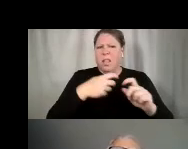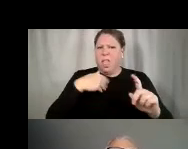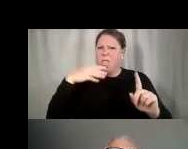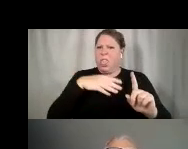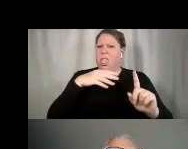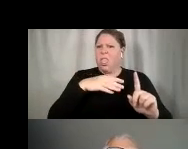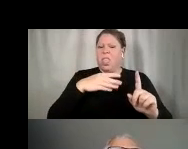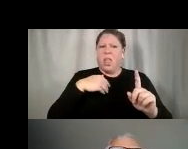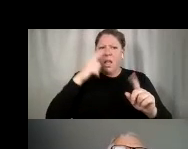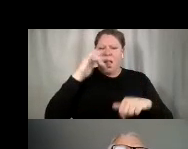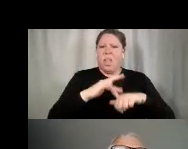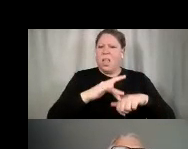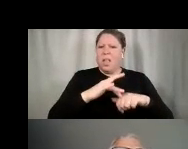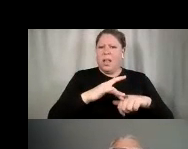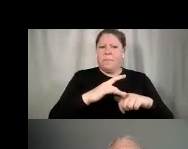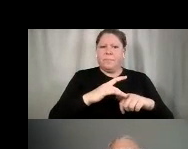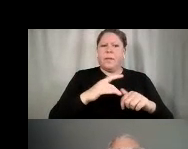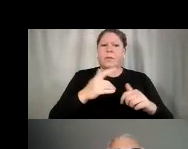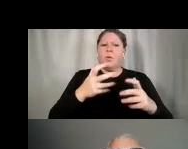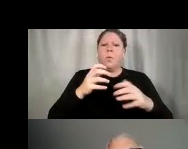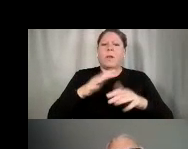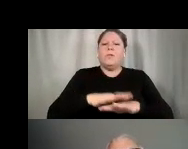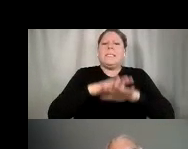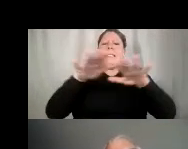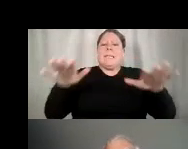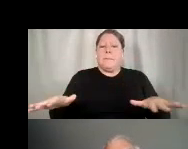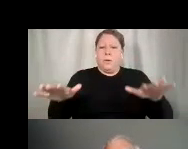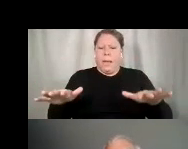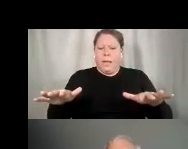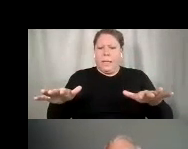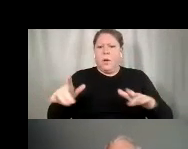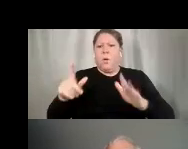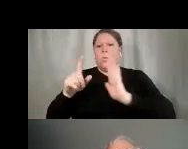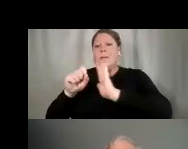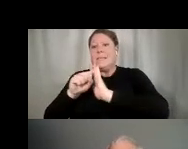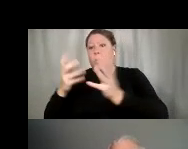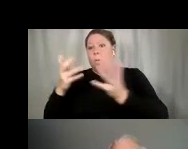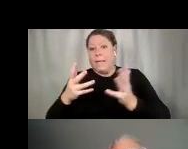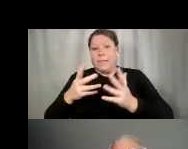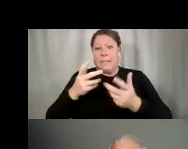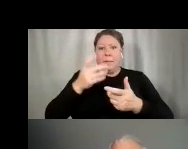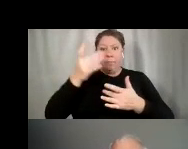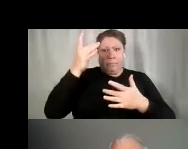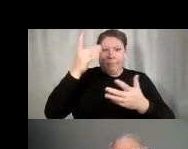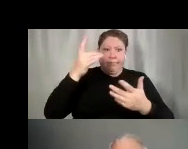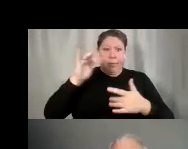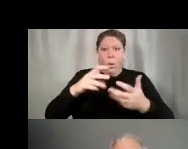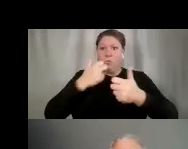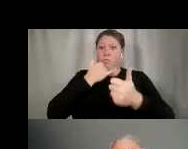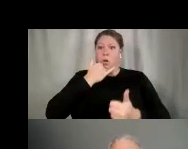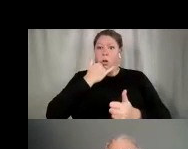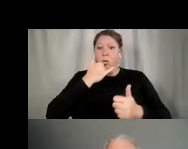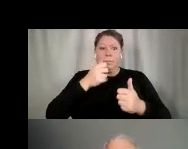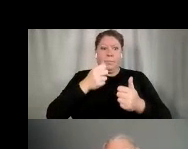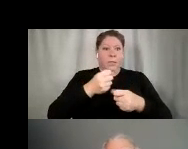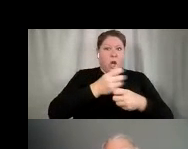of separate symptom from the cause. And so so if we start to focus on what's wrong with an idea,